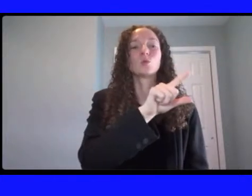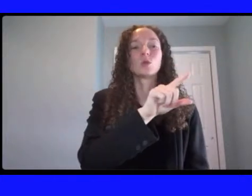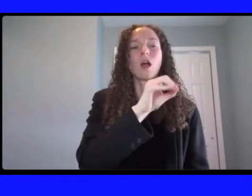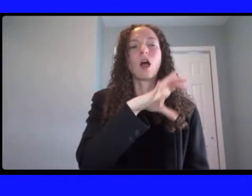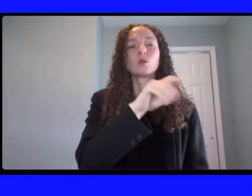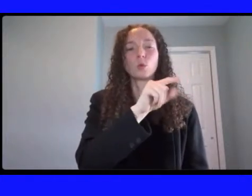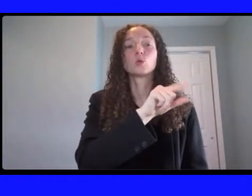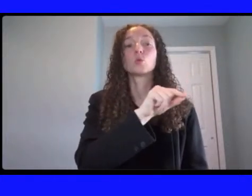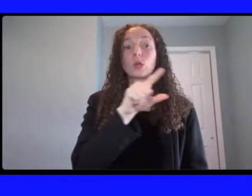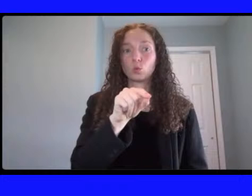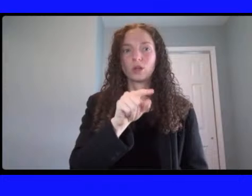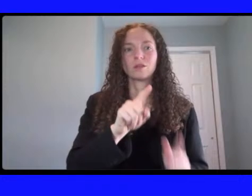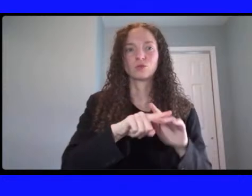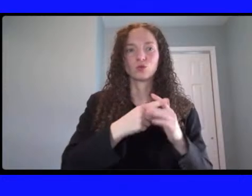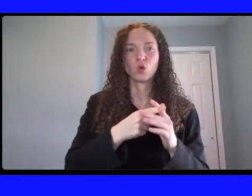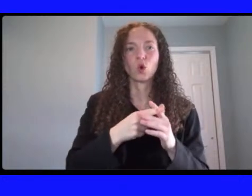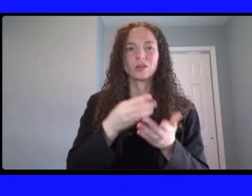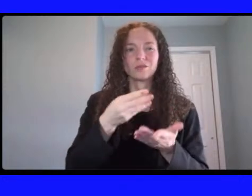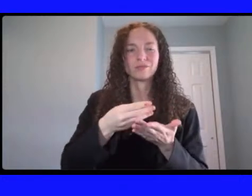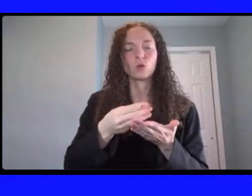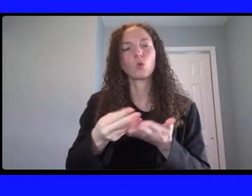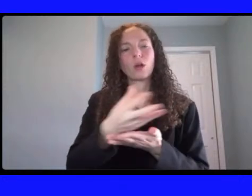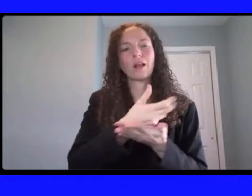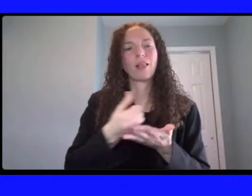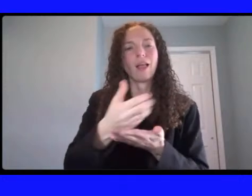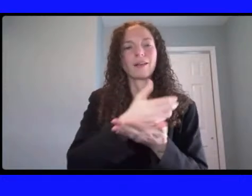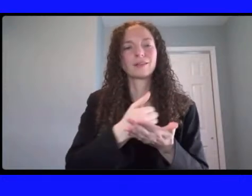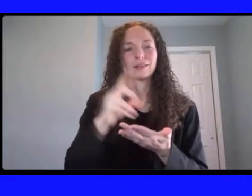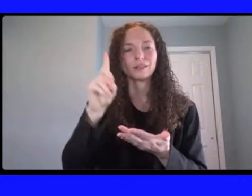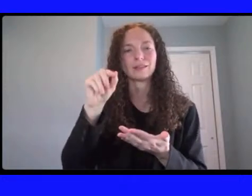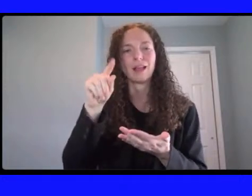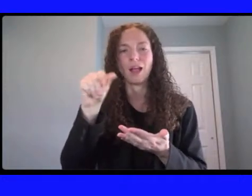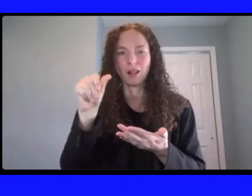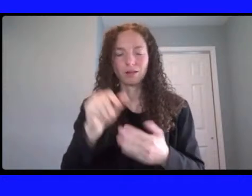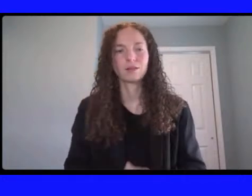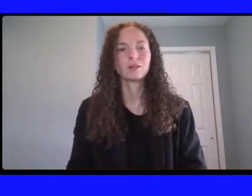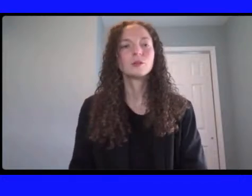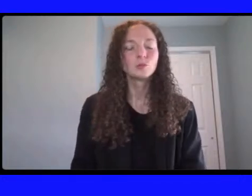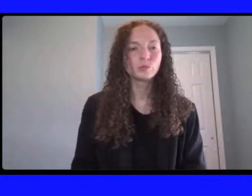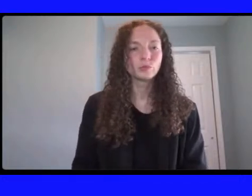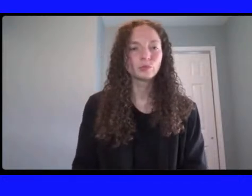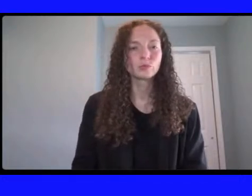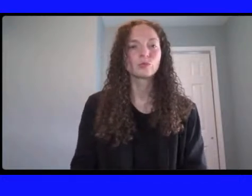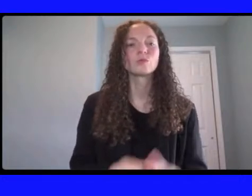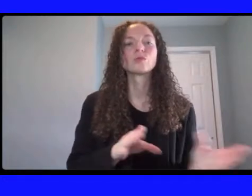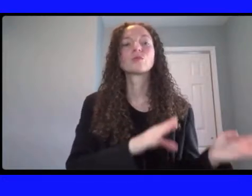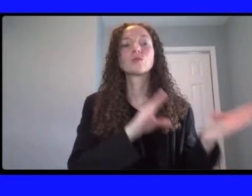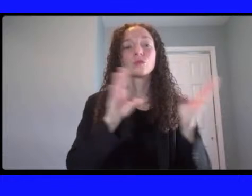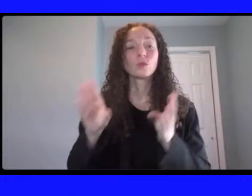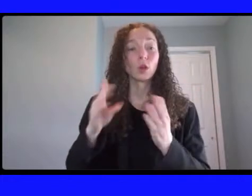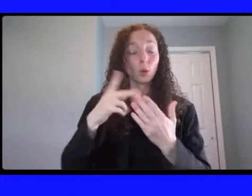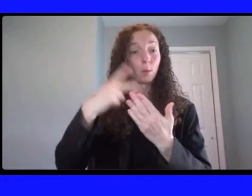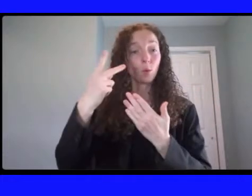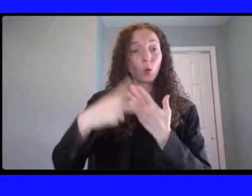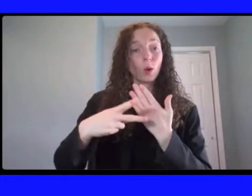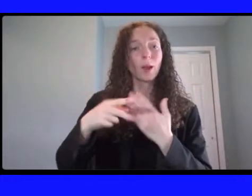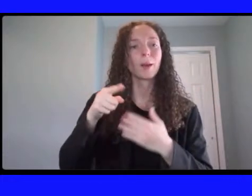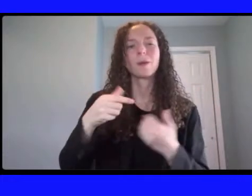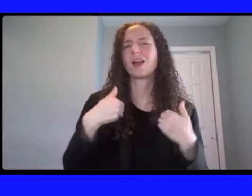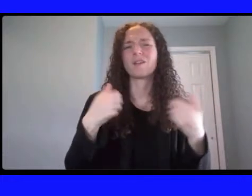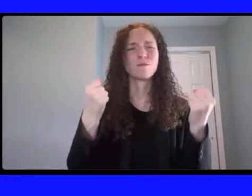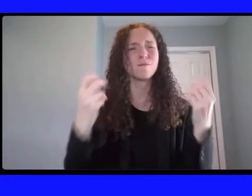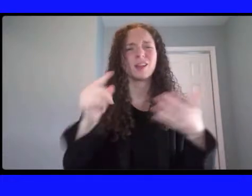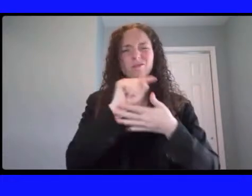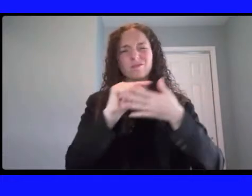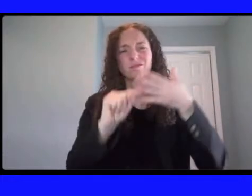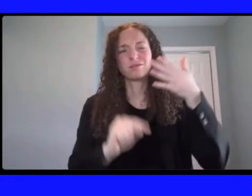home in particular, but to women's health was key. Getting where needs are identified and support is started in women's health.